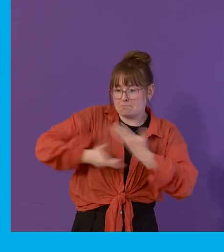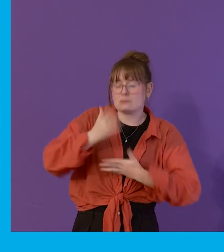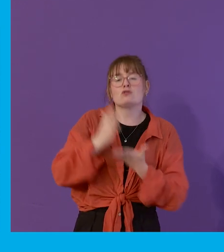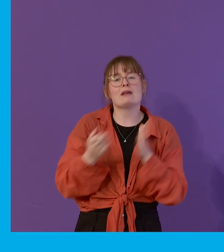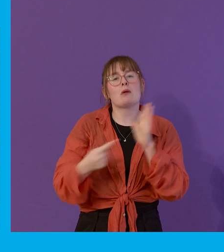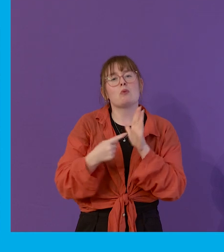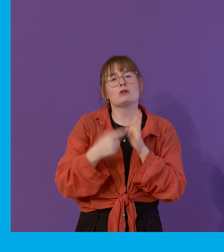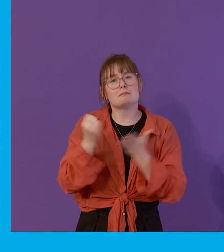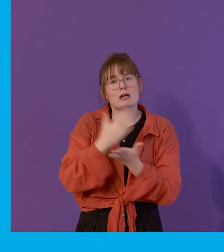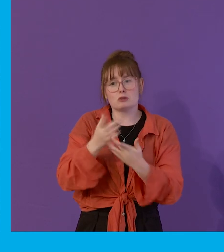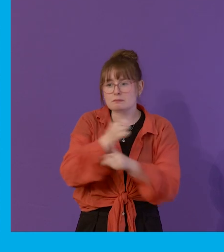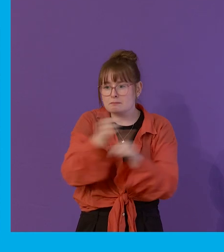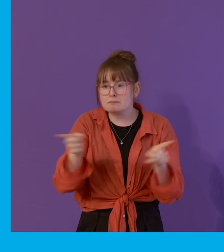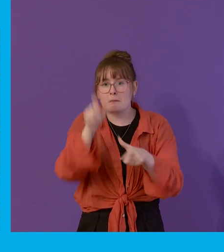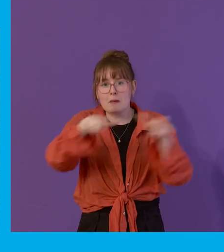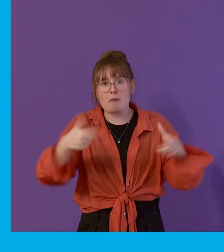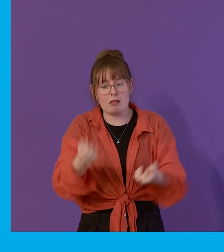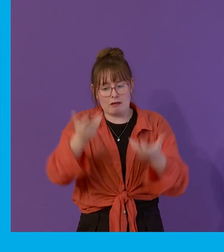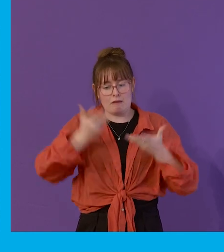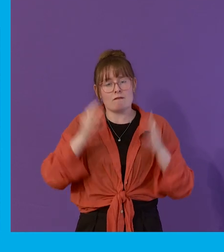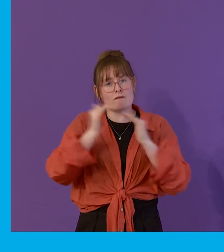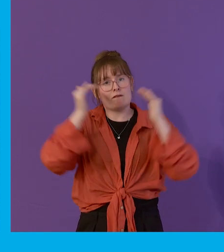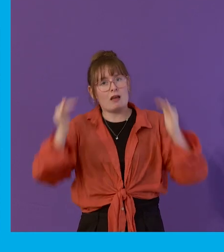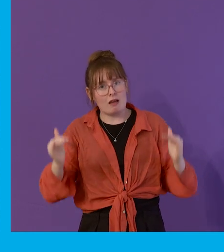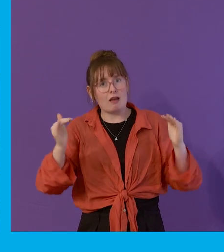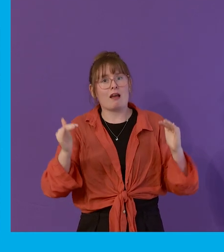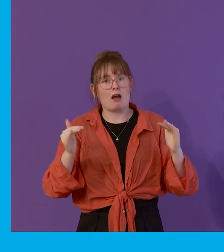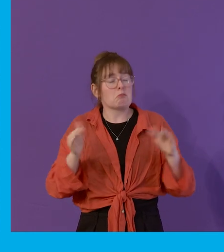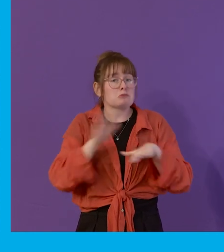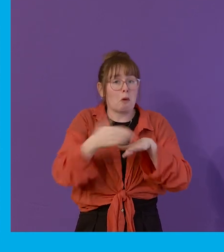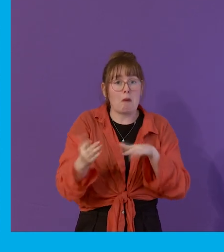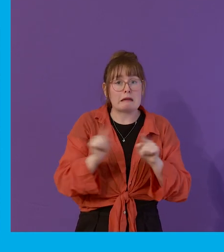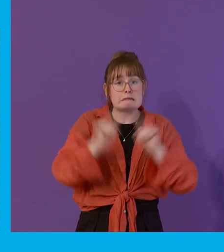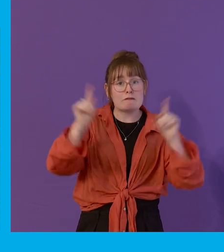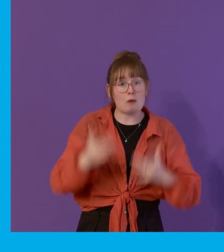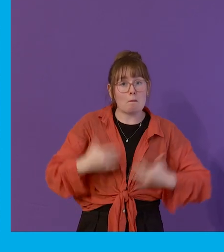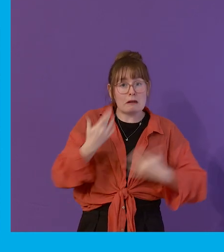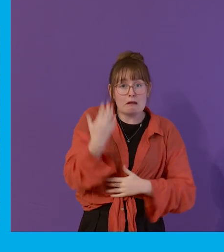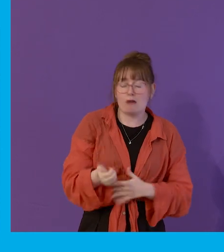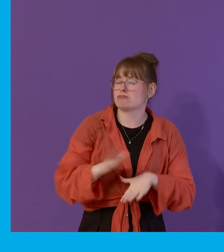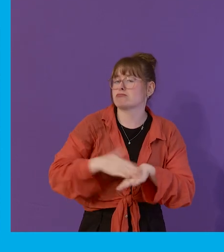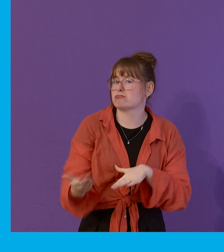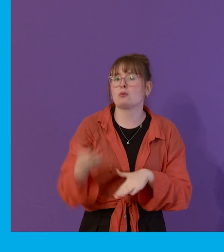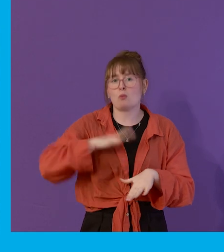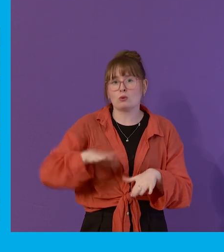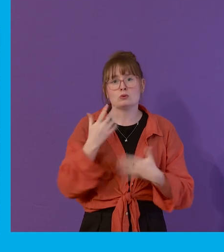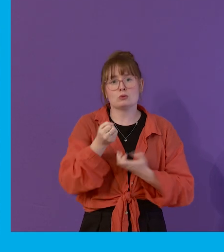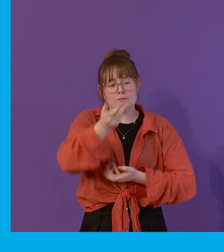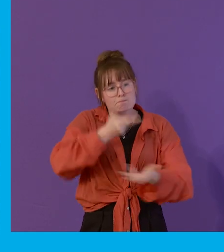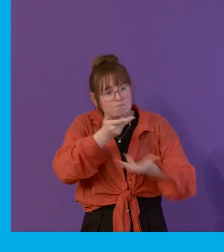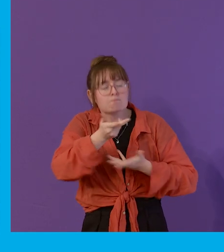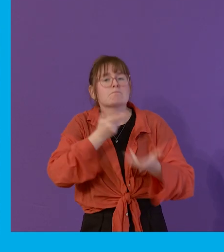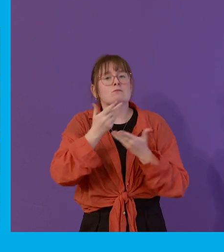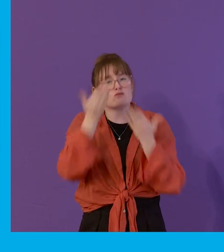given the opportunity to contribute, even where there may be differences of opinion, and that we always treat each